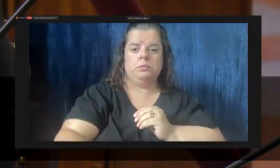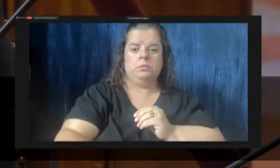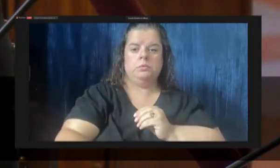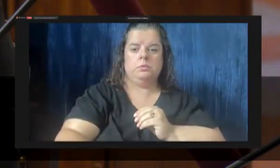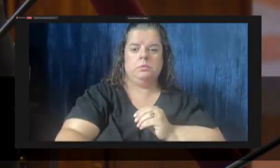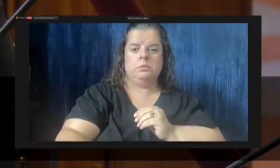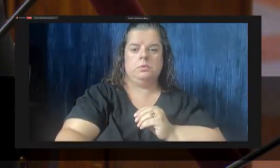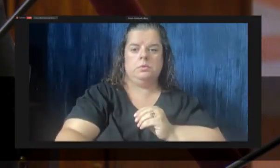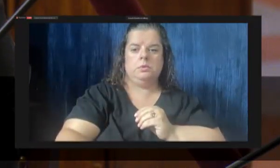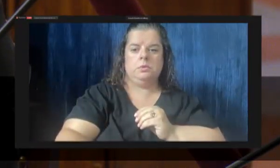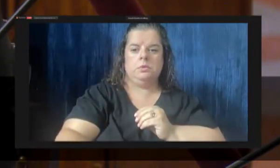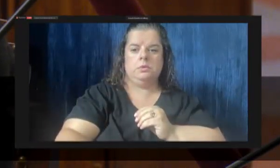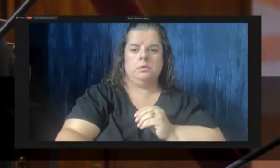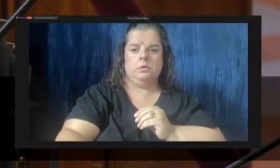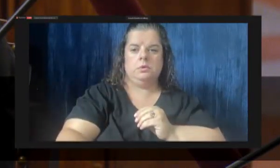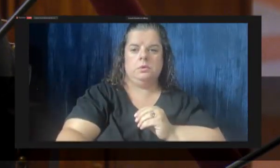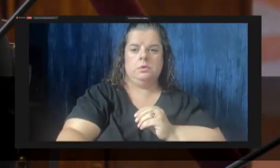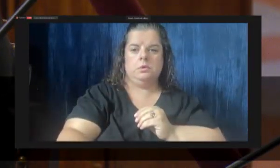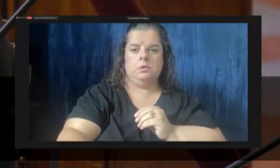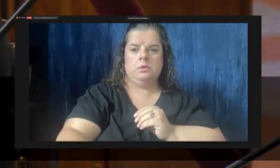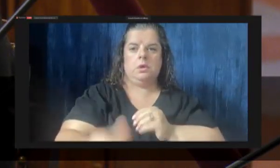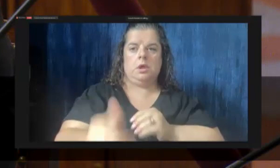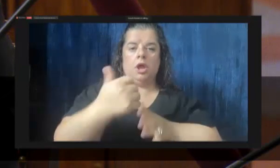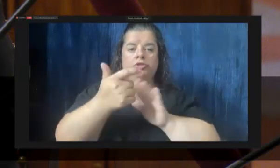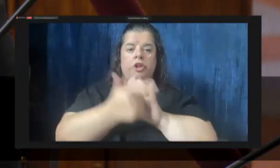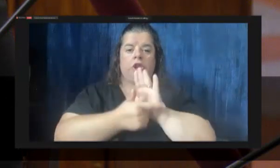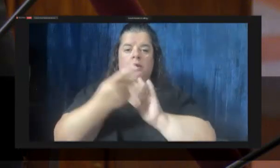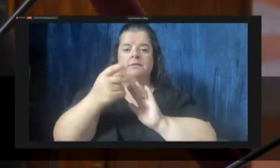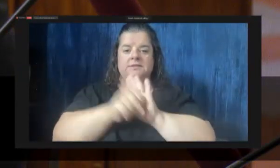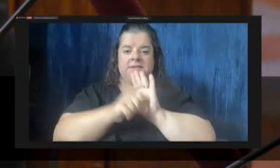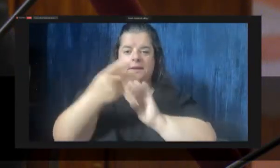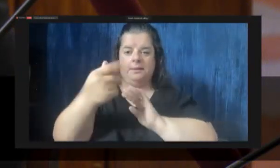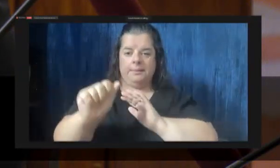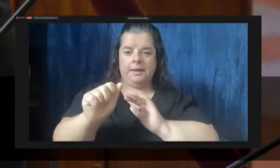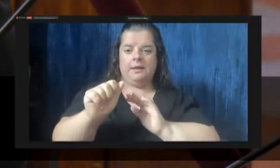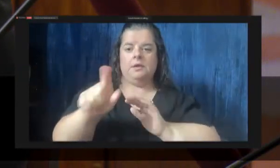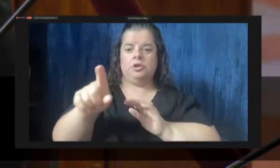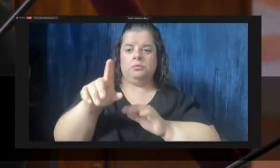under the laws of Pennsylvania, you are a qualified bow hunter in good standing with access to